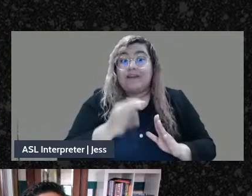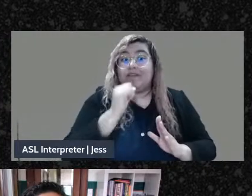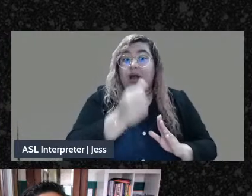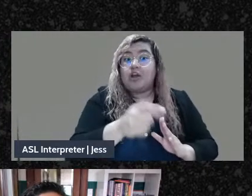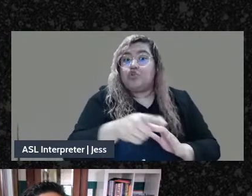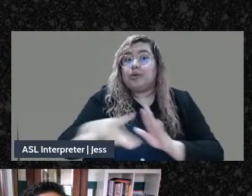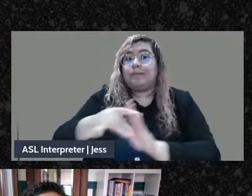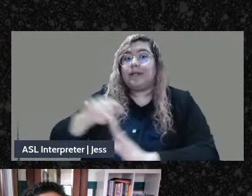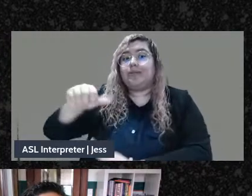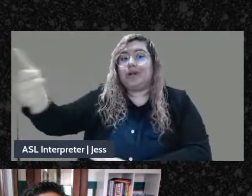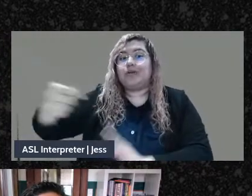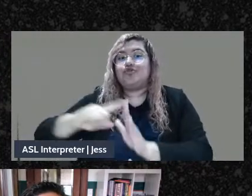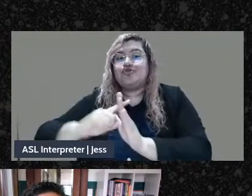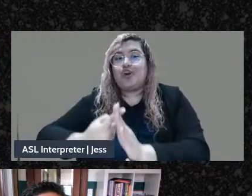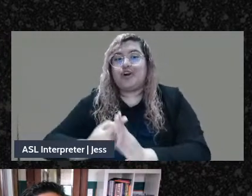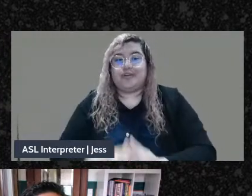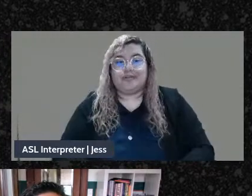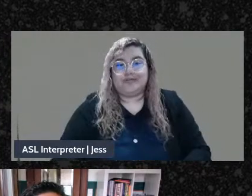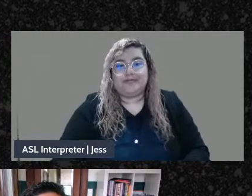that's okay too.